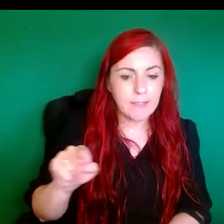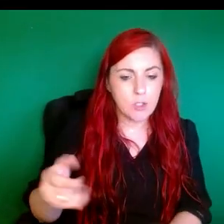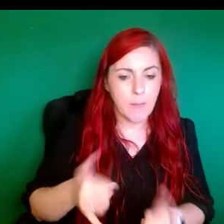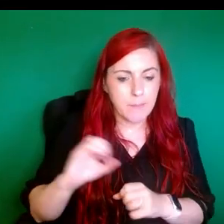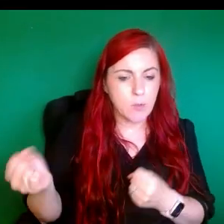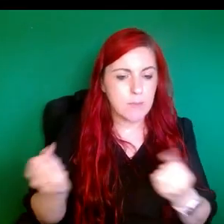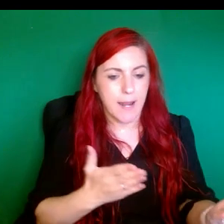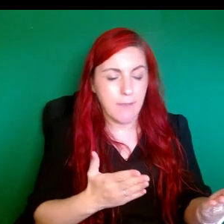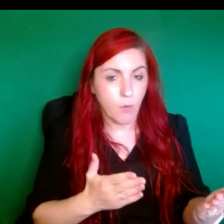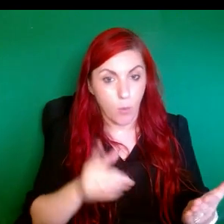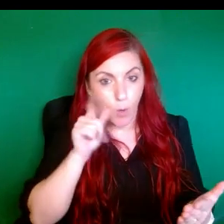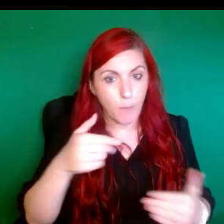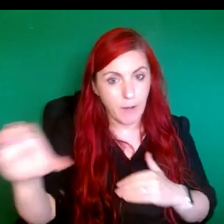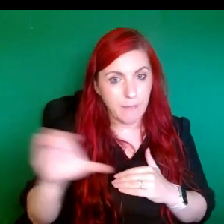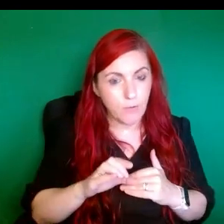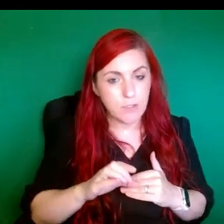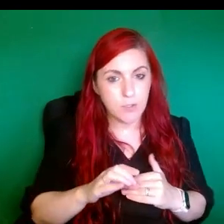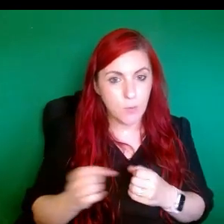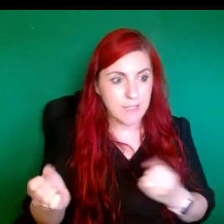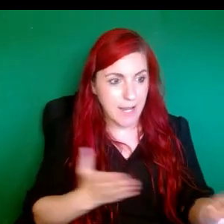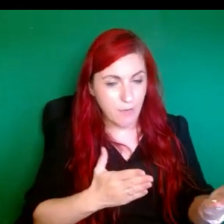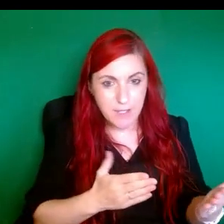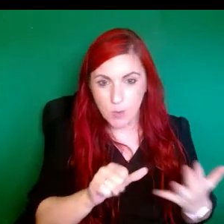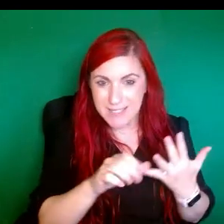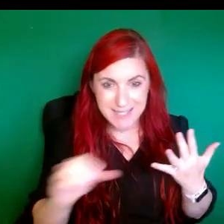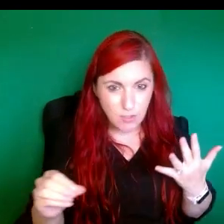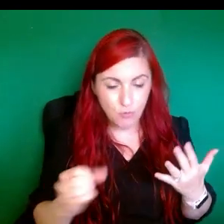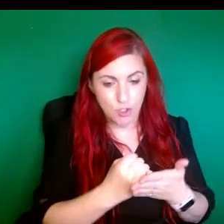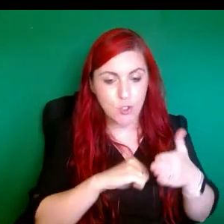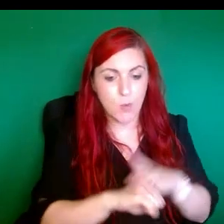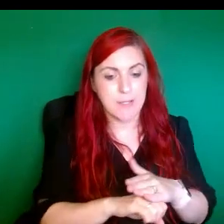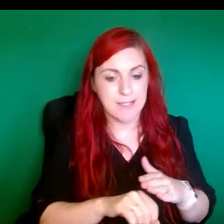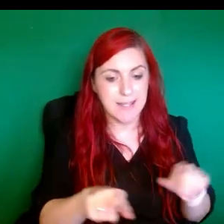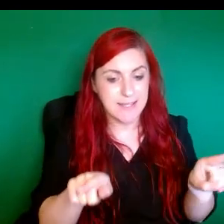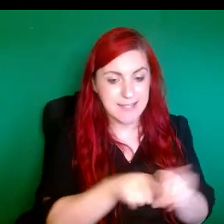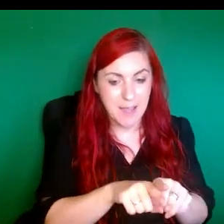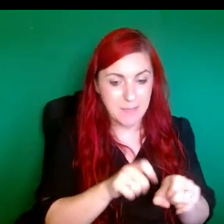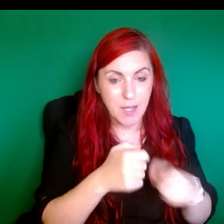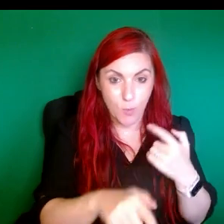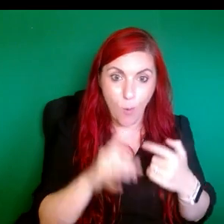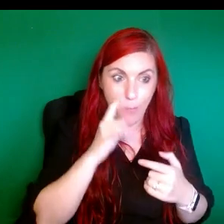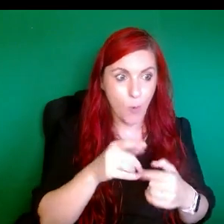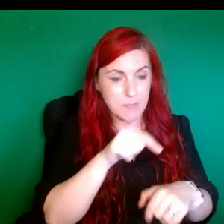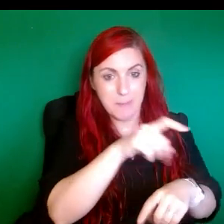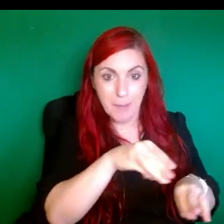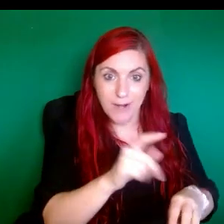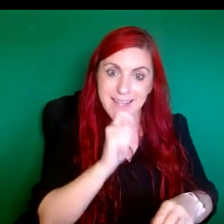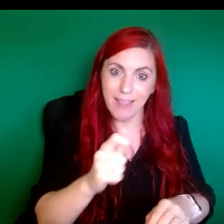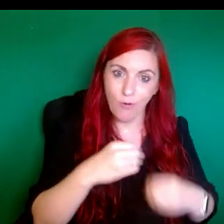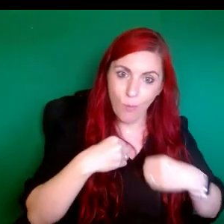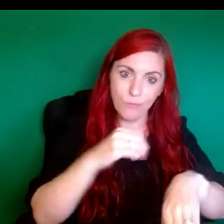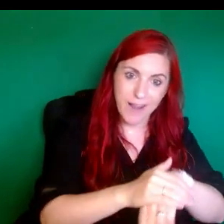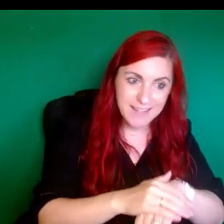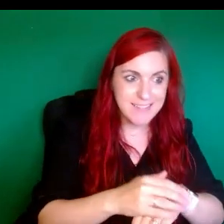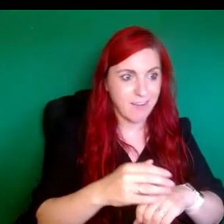students. And you would hope then that has also trickled out to their friends and across their social media platforms. And we went to 12 schools to do